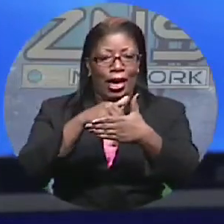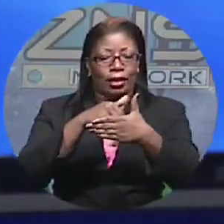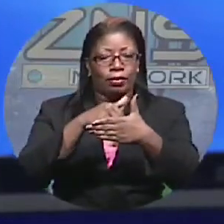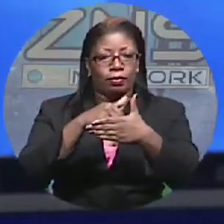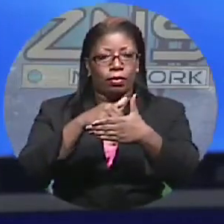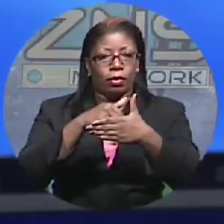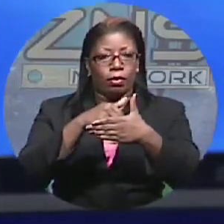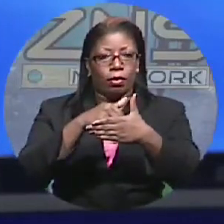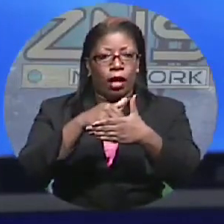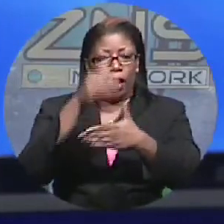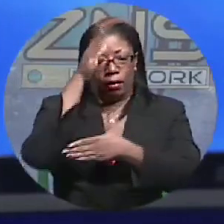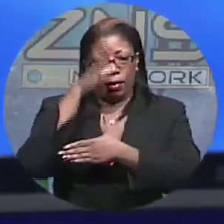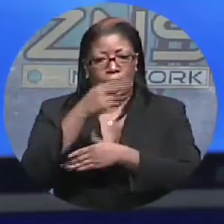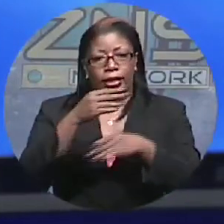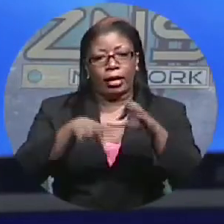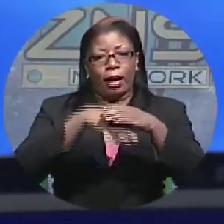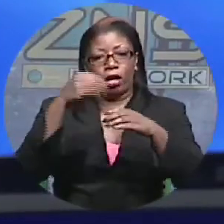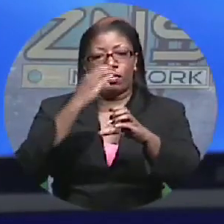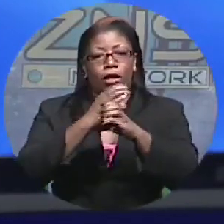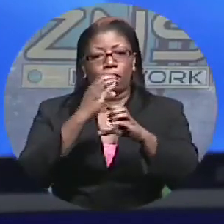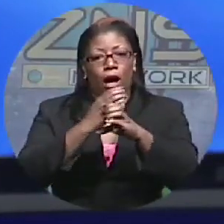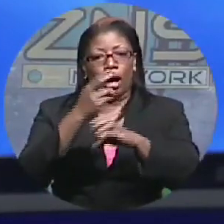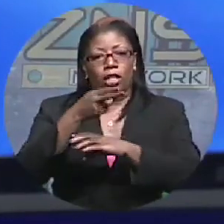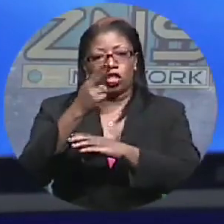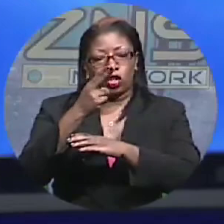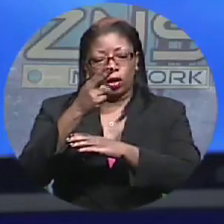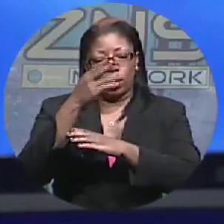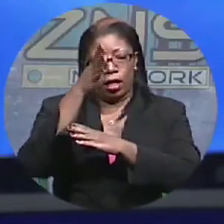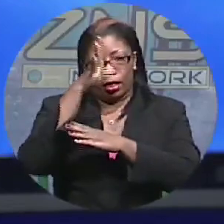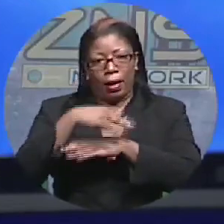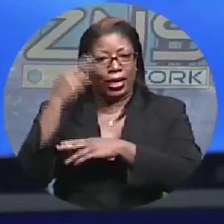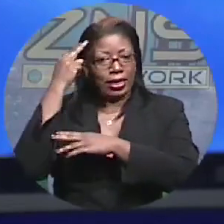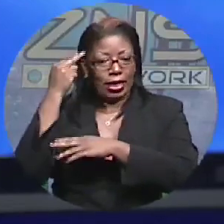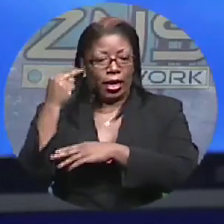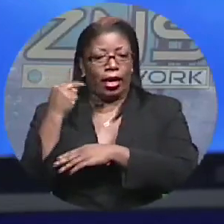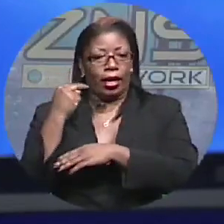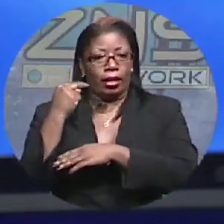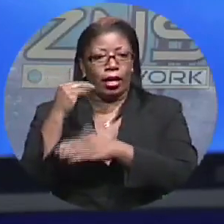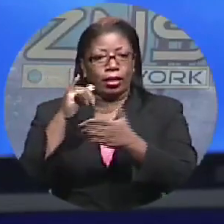Now, Sherman's niece was also in the car. The case is being heard before Justice Roy Jones.